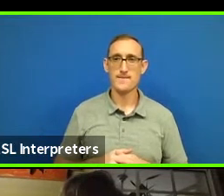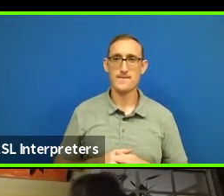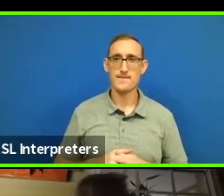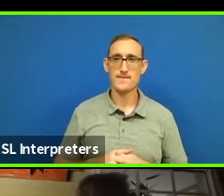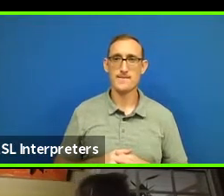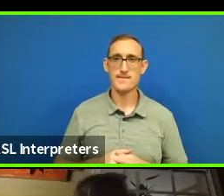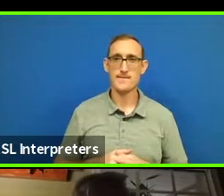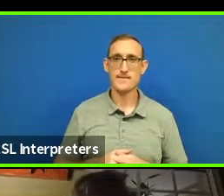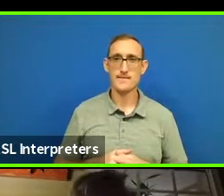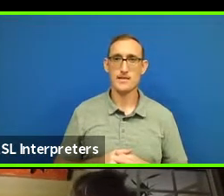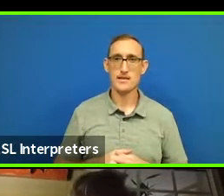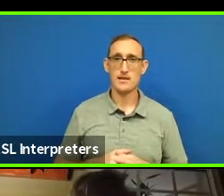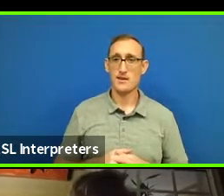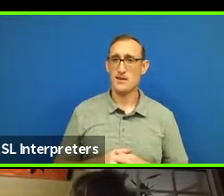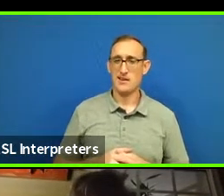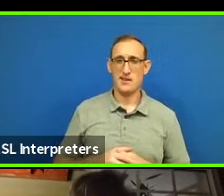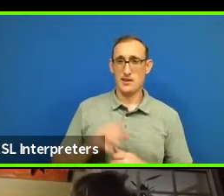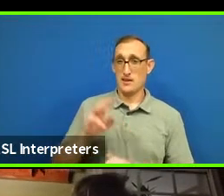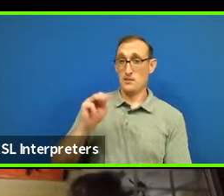Oh, I'm not seeing it.